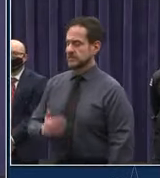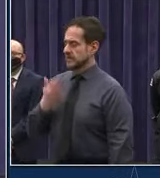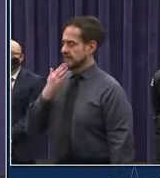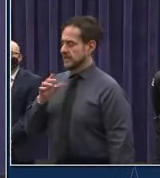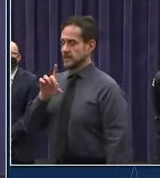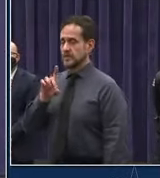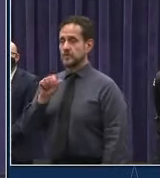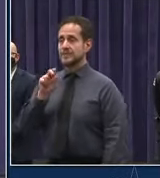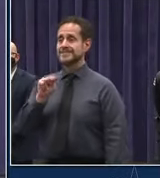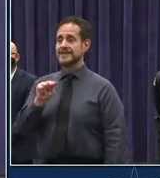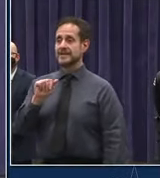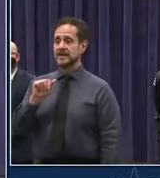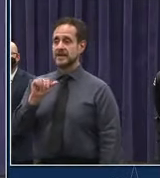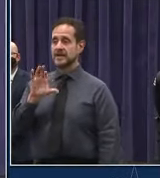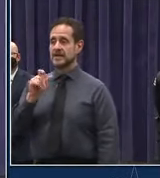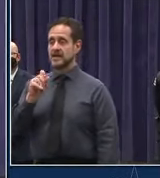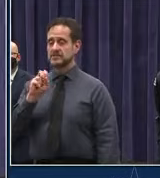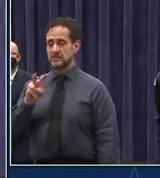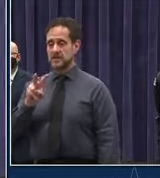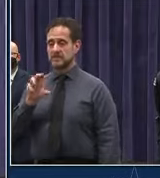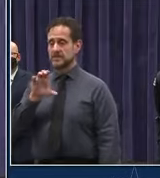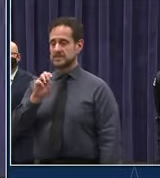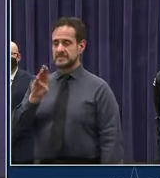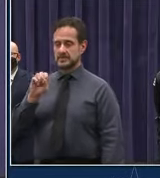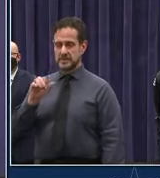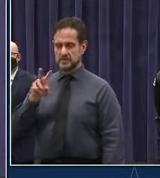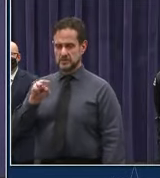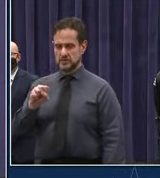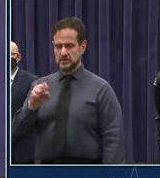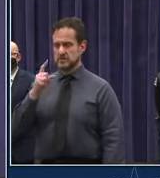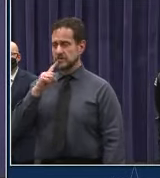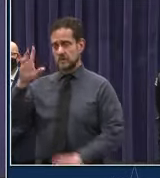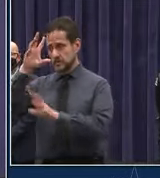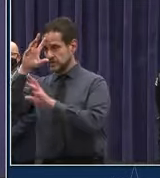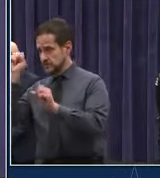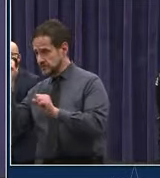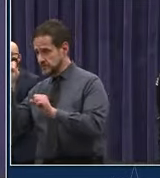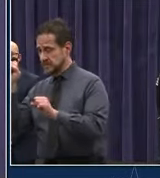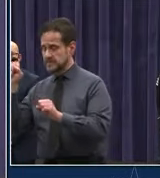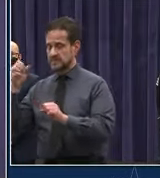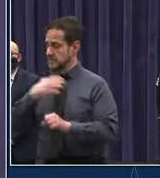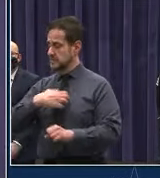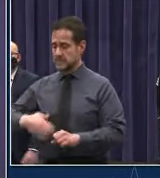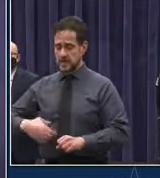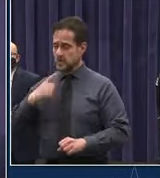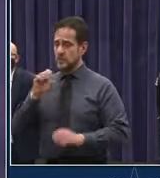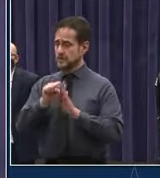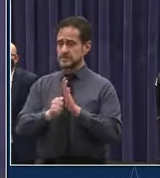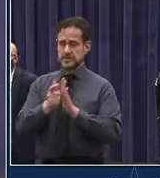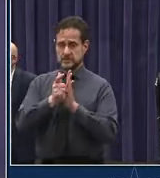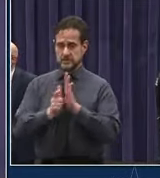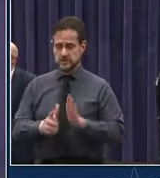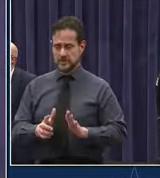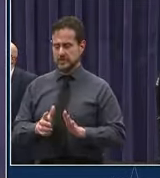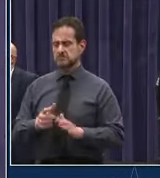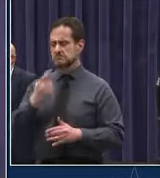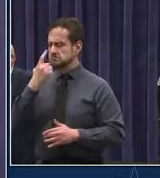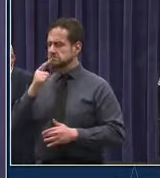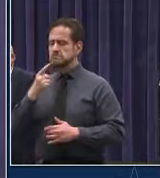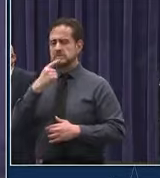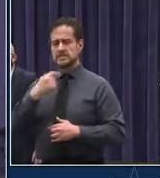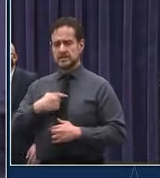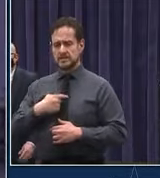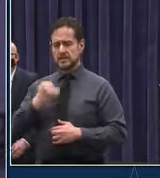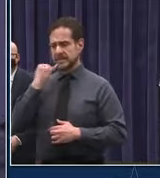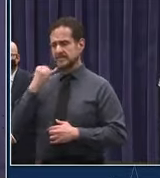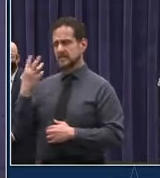will bring down the mic to you. Just a favor, please keep your mask on while asking a question. We'll start off with Craig Wall from ABC 7. Craig? I've